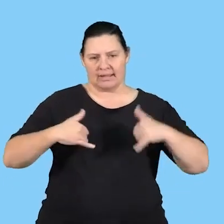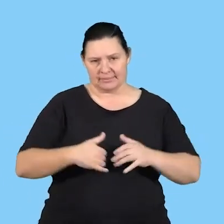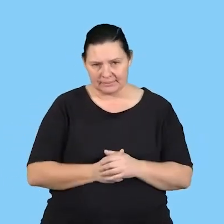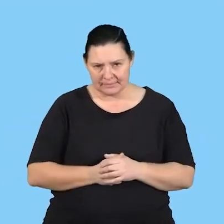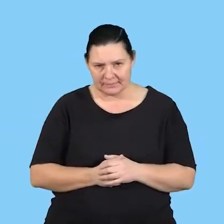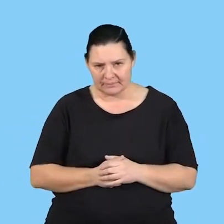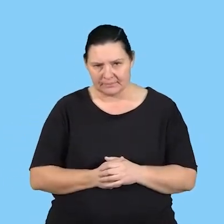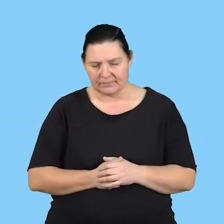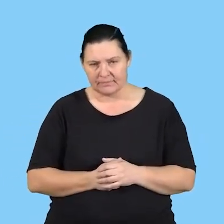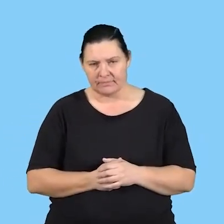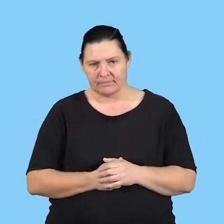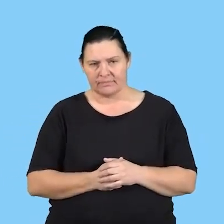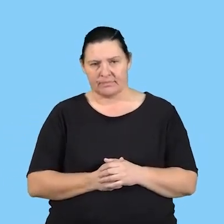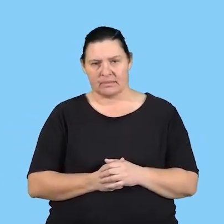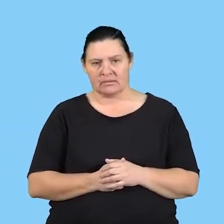The next